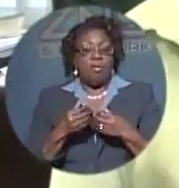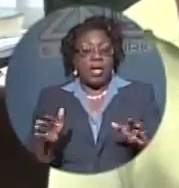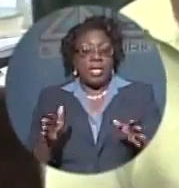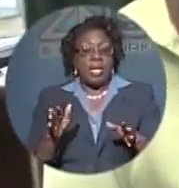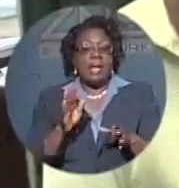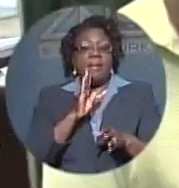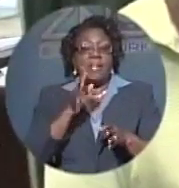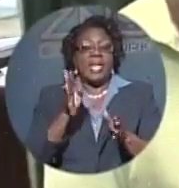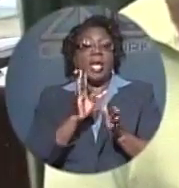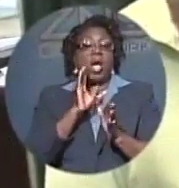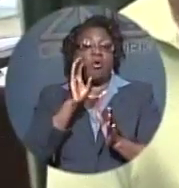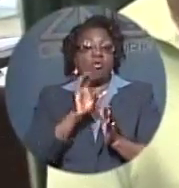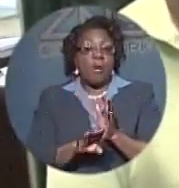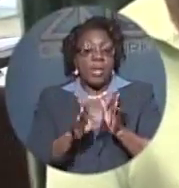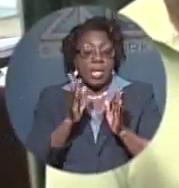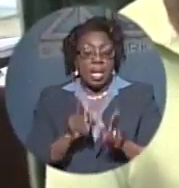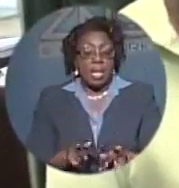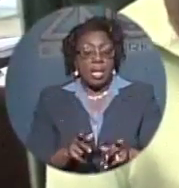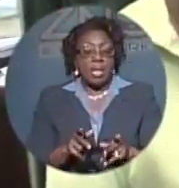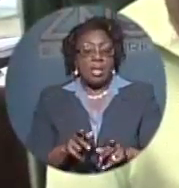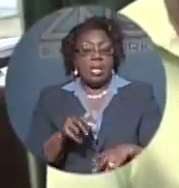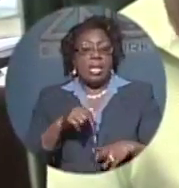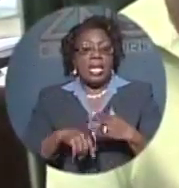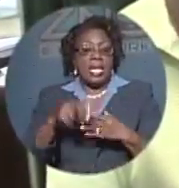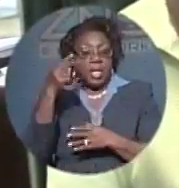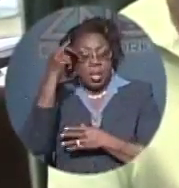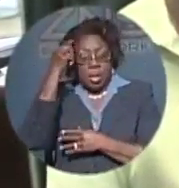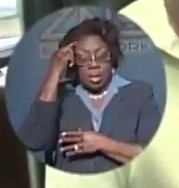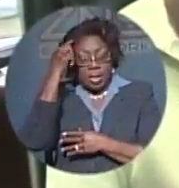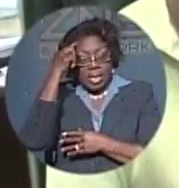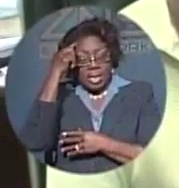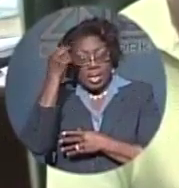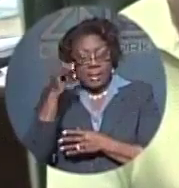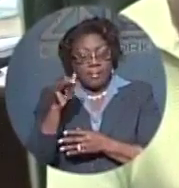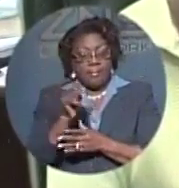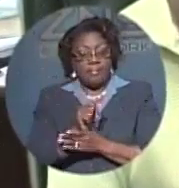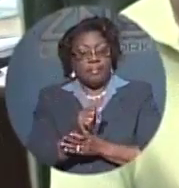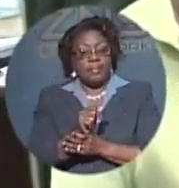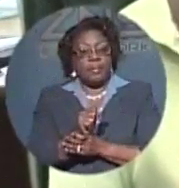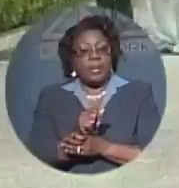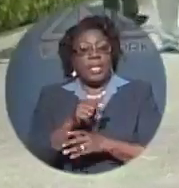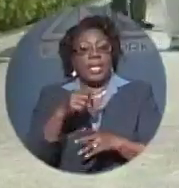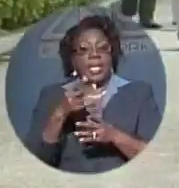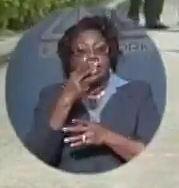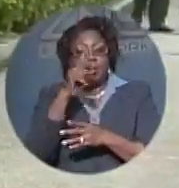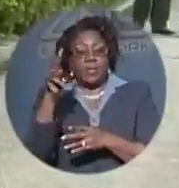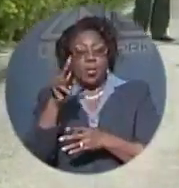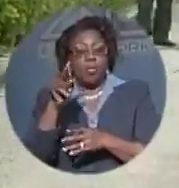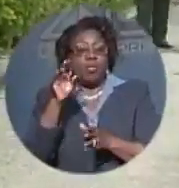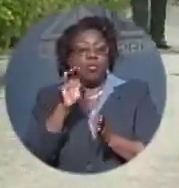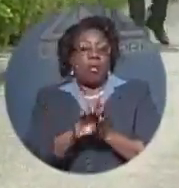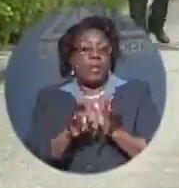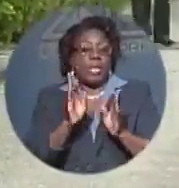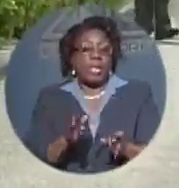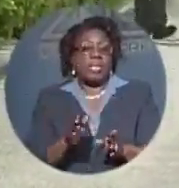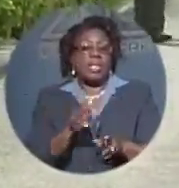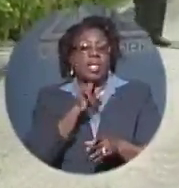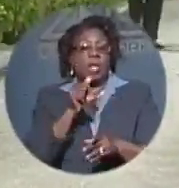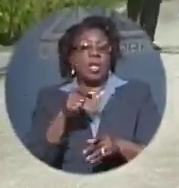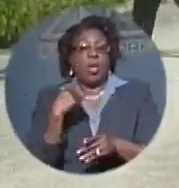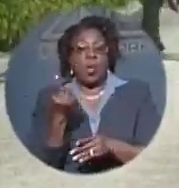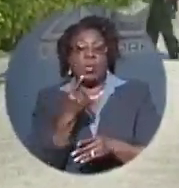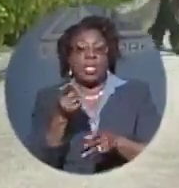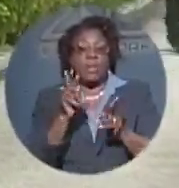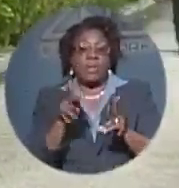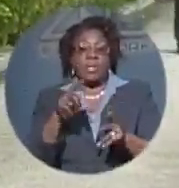become a criminal in your psychological reasoning process. In his view, criminals are more than just the people arraigned in court every day,